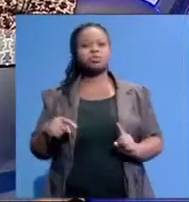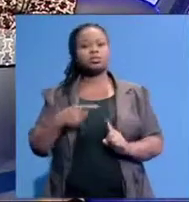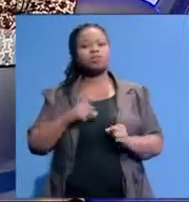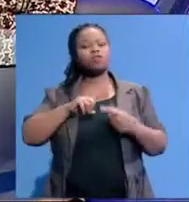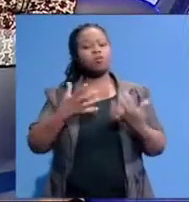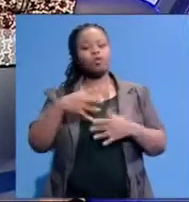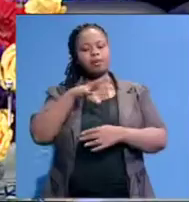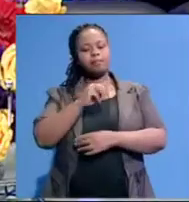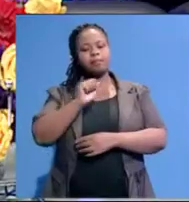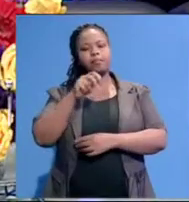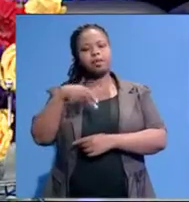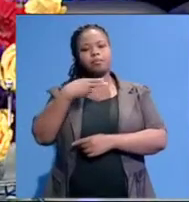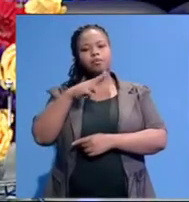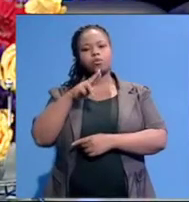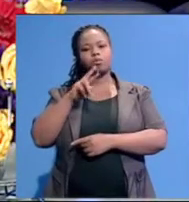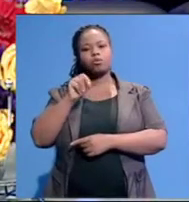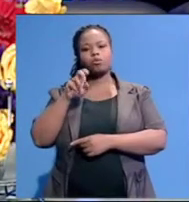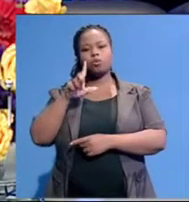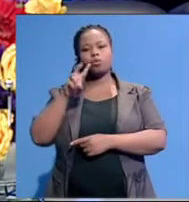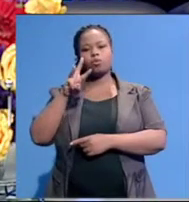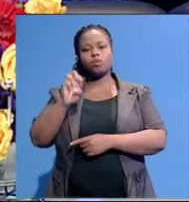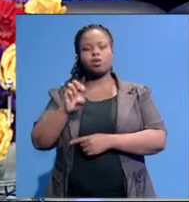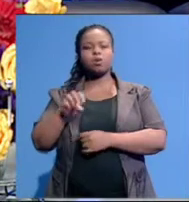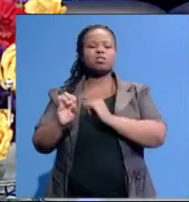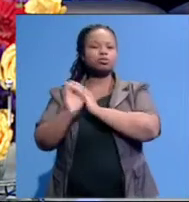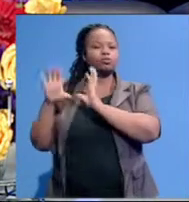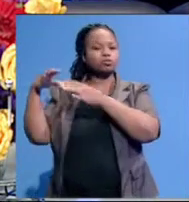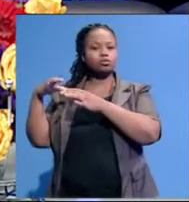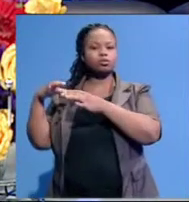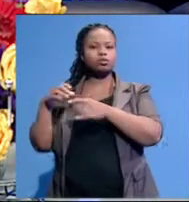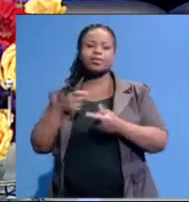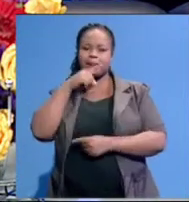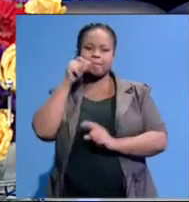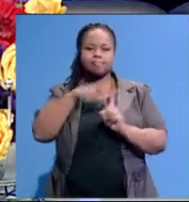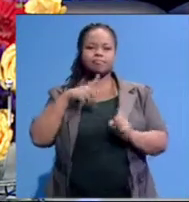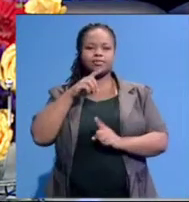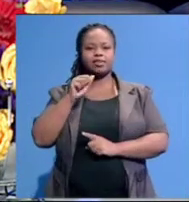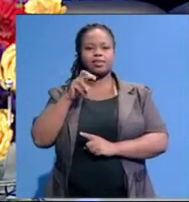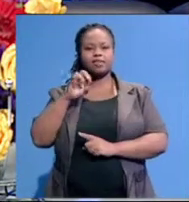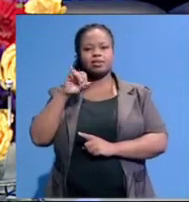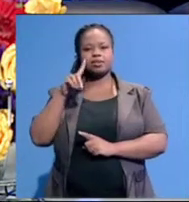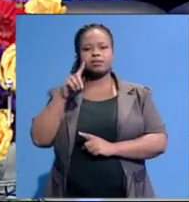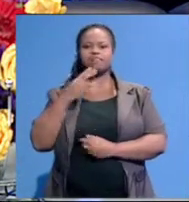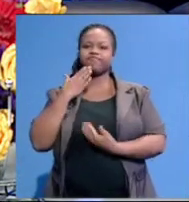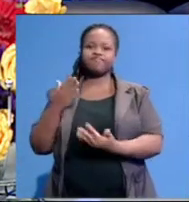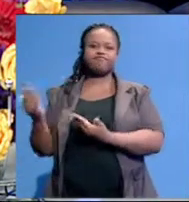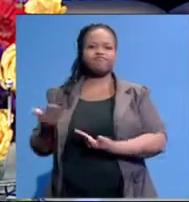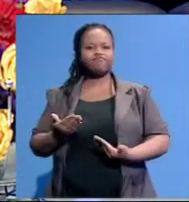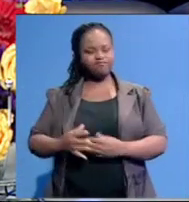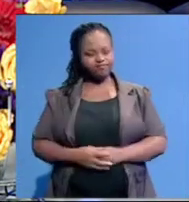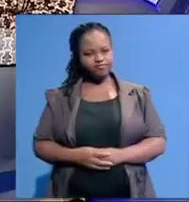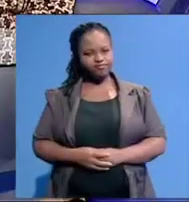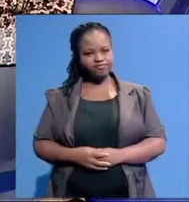Mapungubwe Institute, a man of great note, David Maimela. Thank you so much for joining us tonight. Sure, thanks.